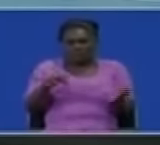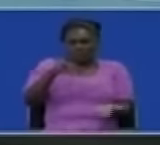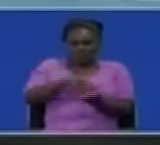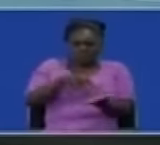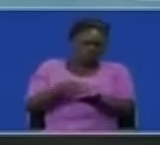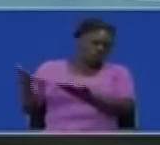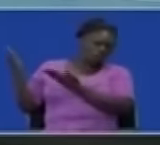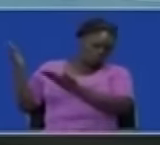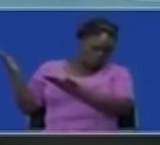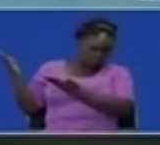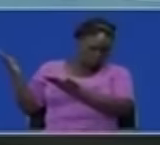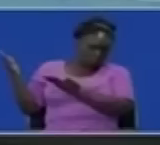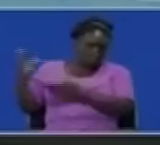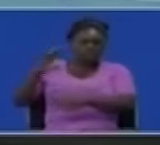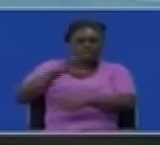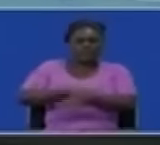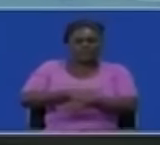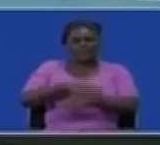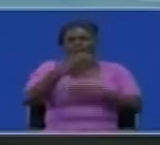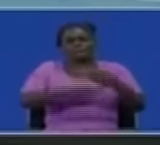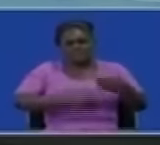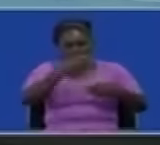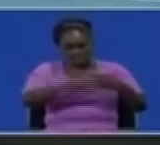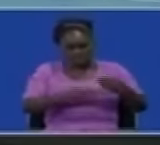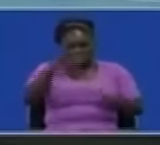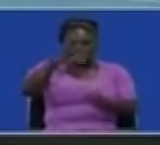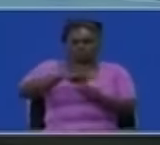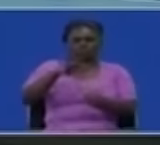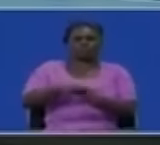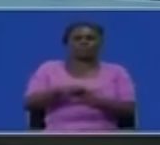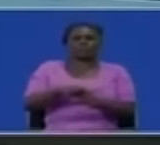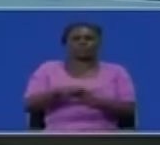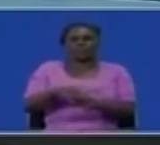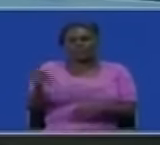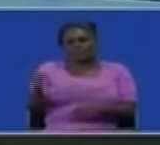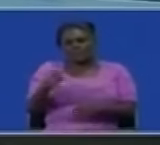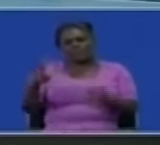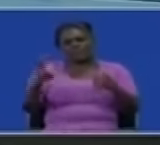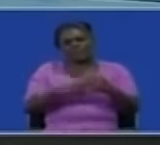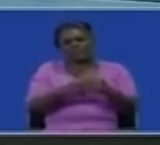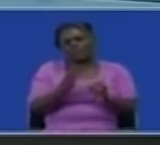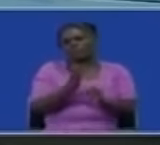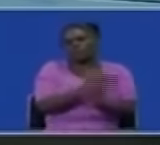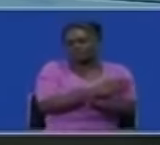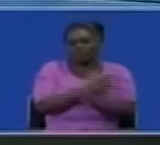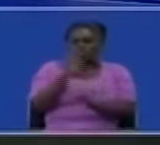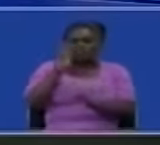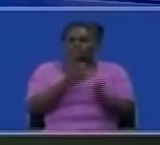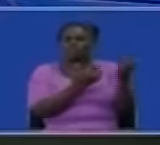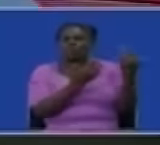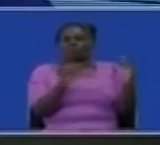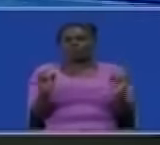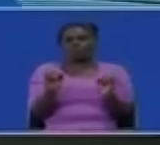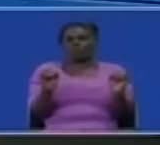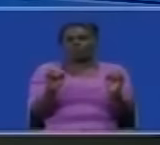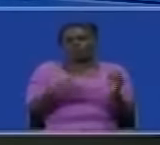with respect to procurement for election materials, those strategic ones. 7 months too, we don't seem to see any hope for that.